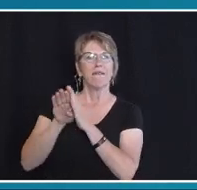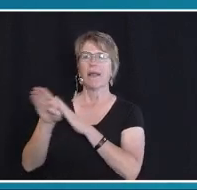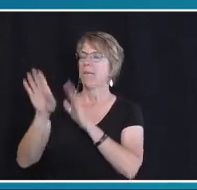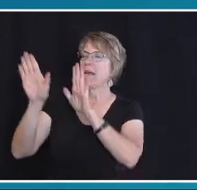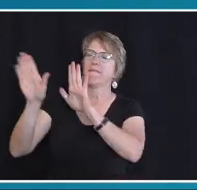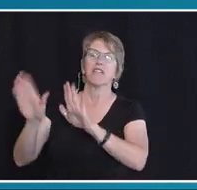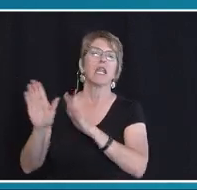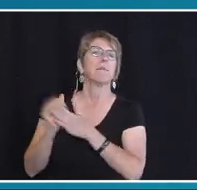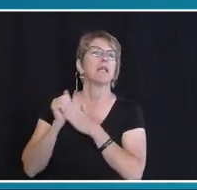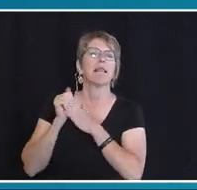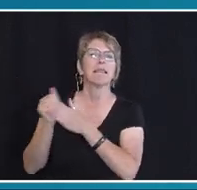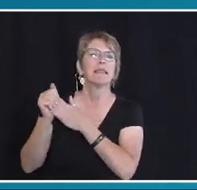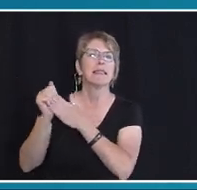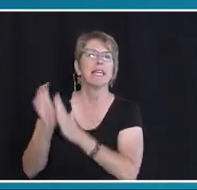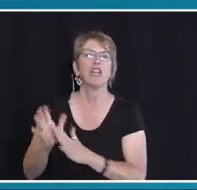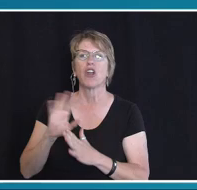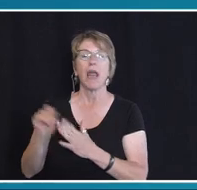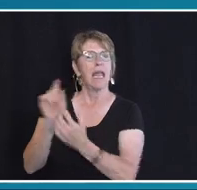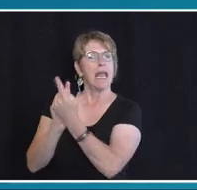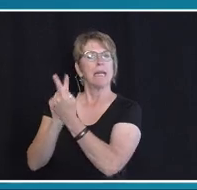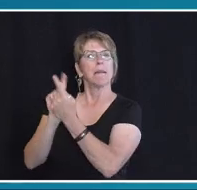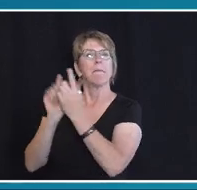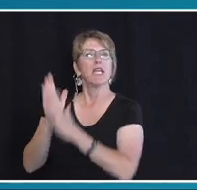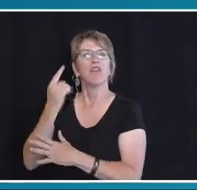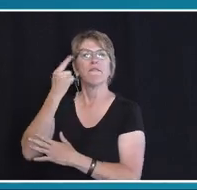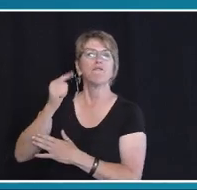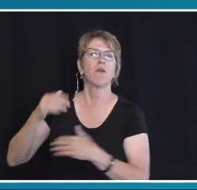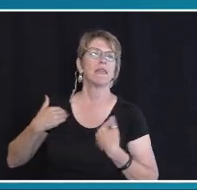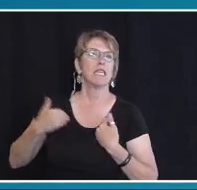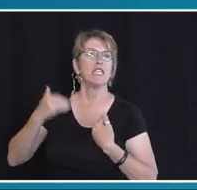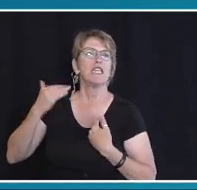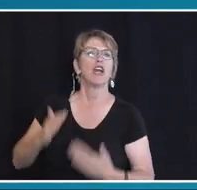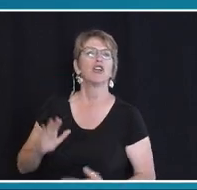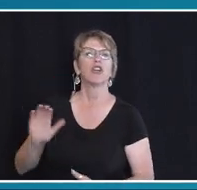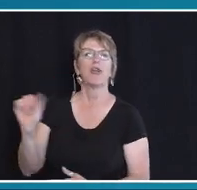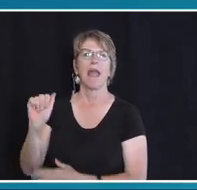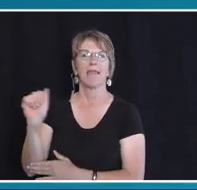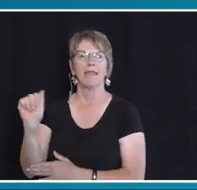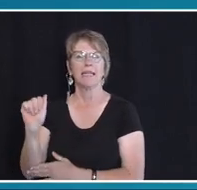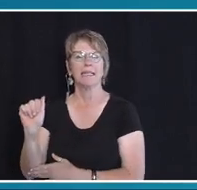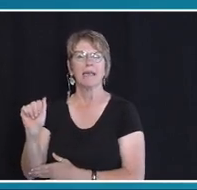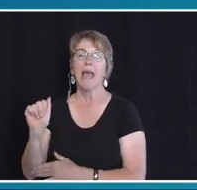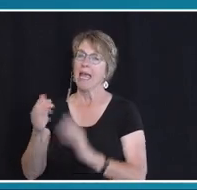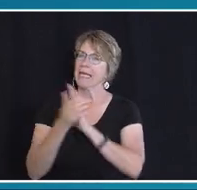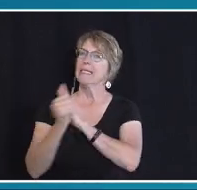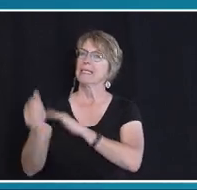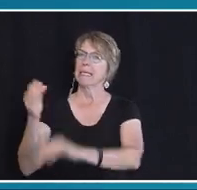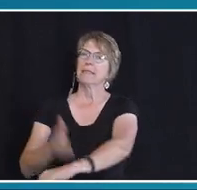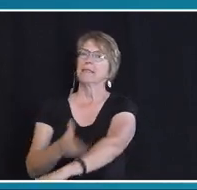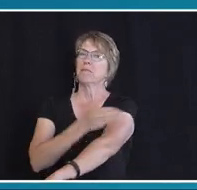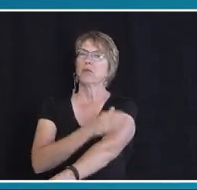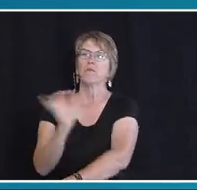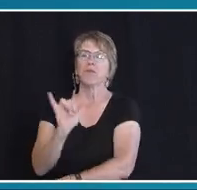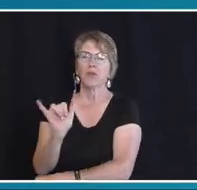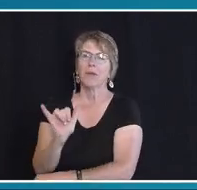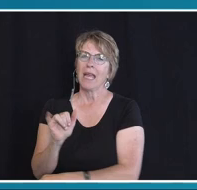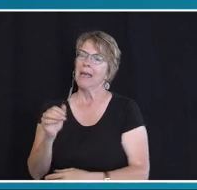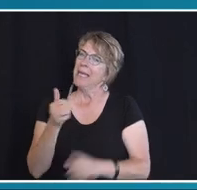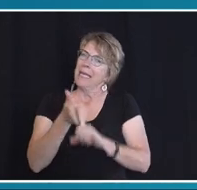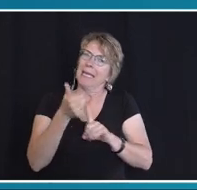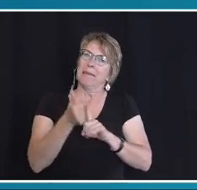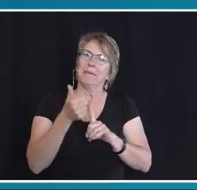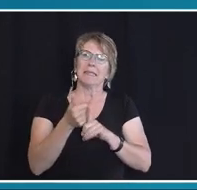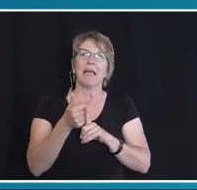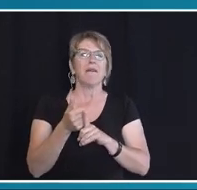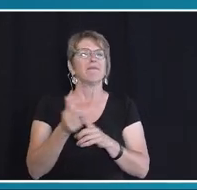phenomenal leader and a really good mentor for the younger athletes, in addition to developing his own skills. He plays with a lot of grace and is